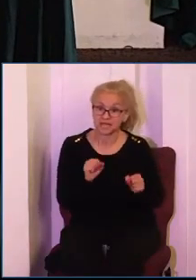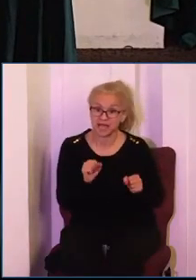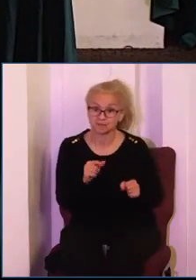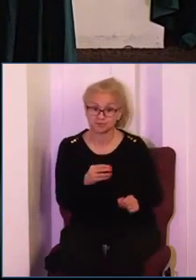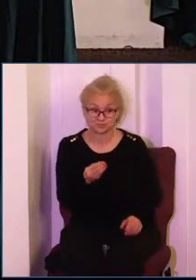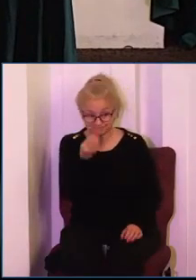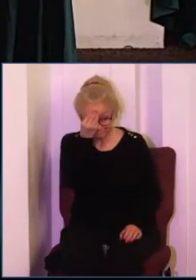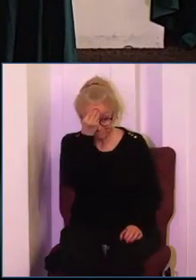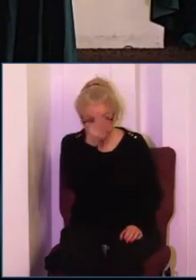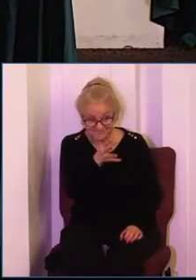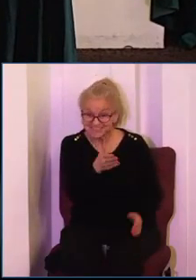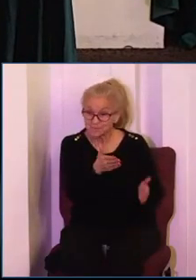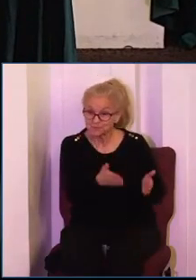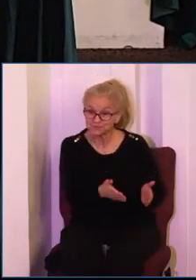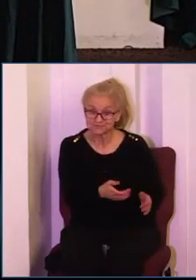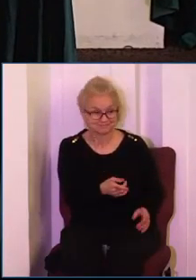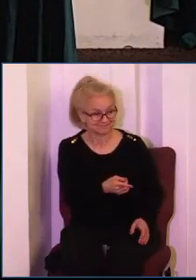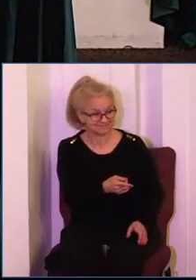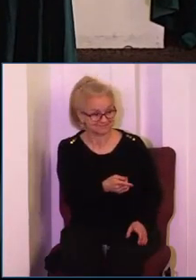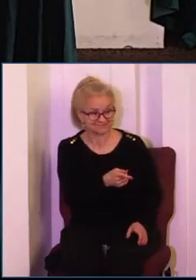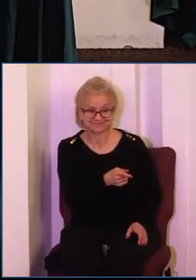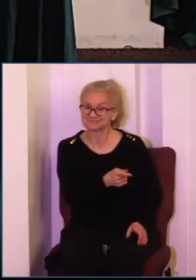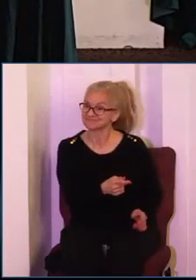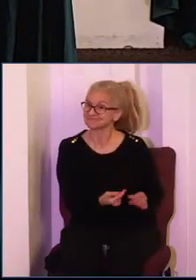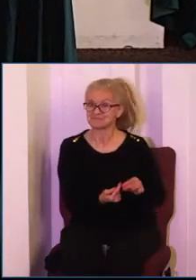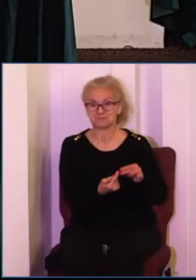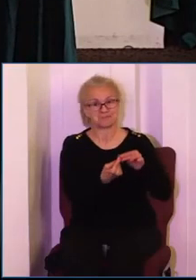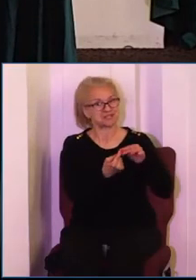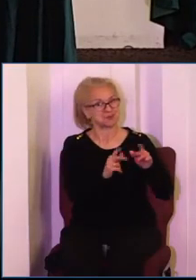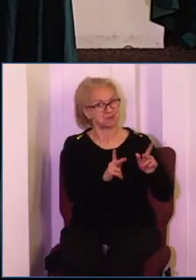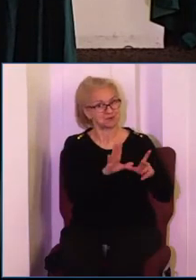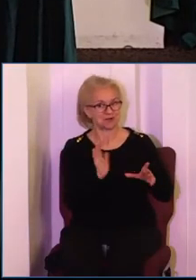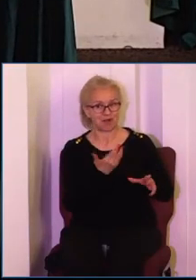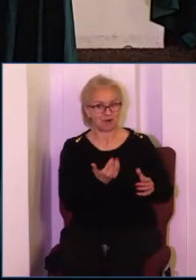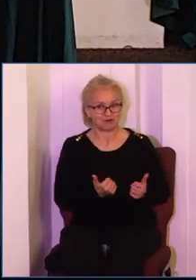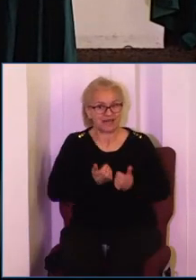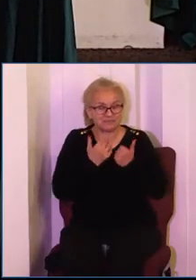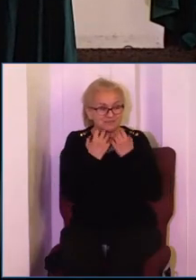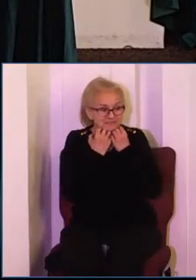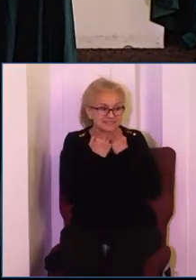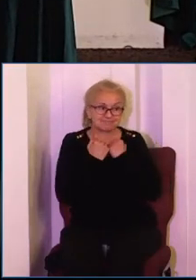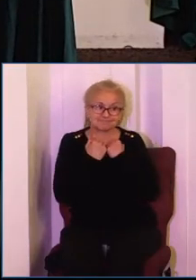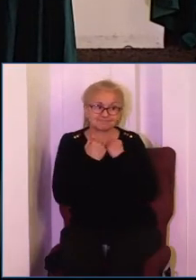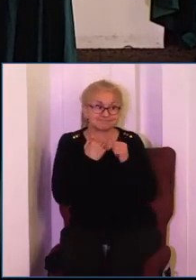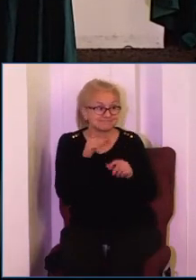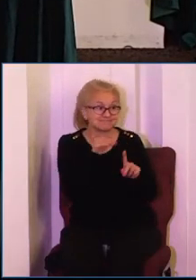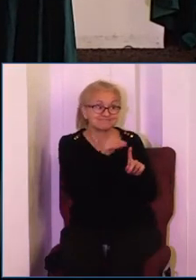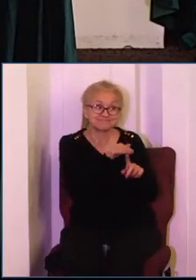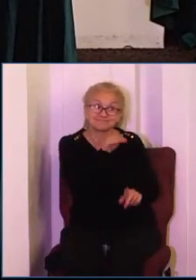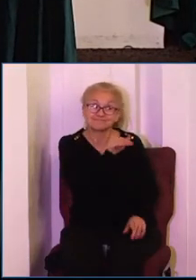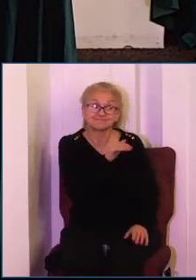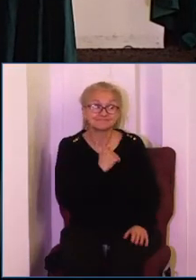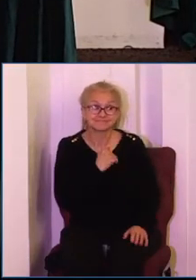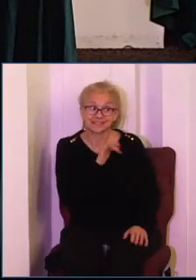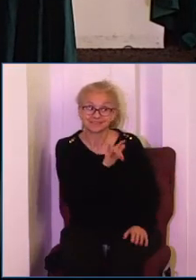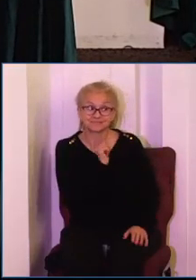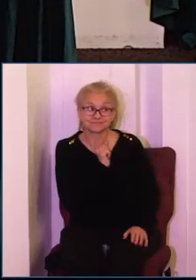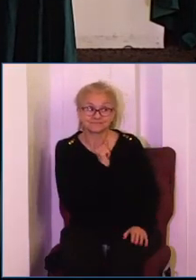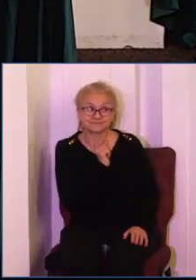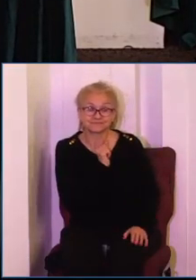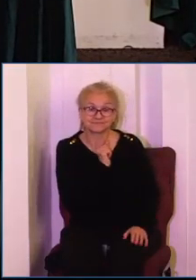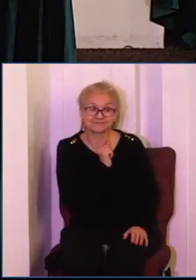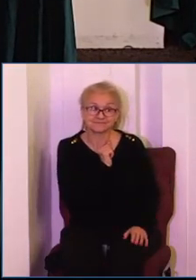that person, those special people in our lives, to say, I love you and mean